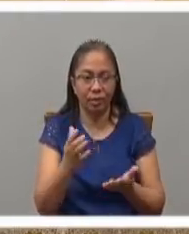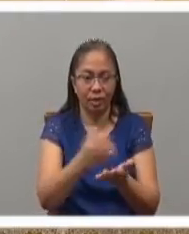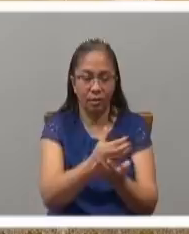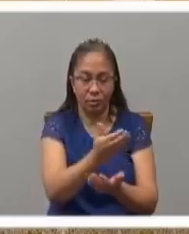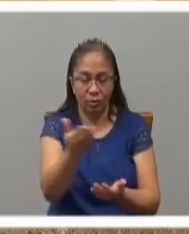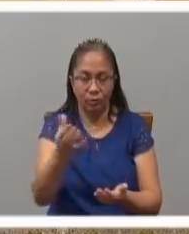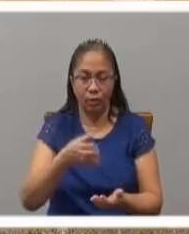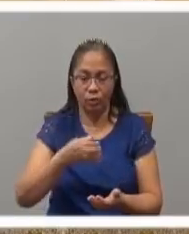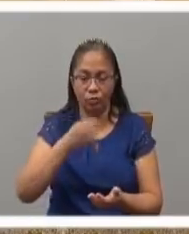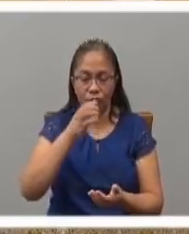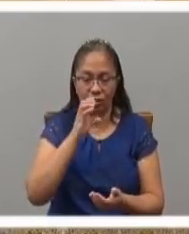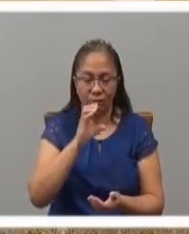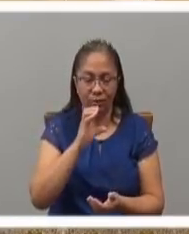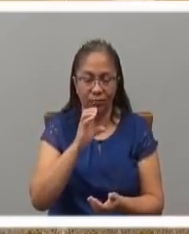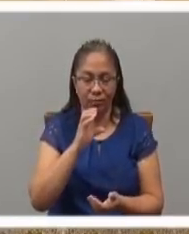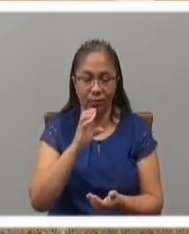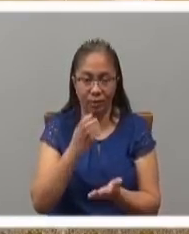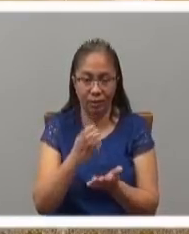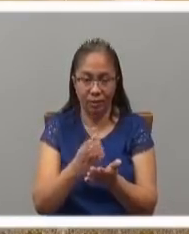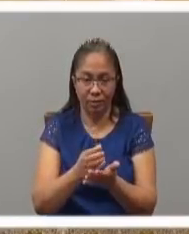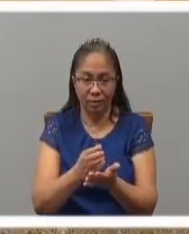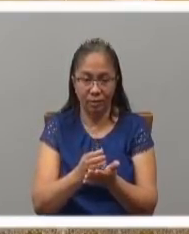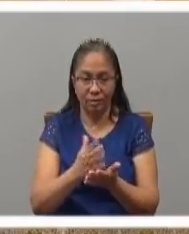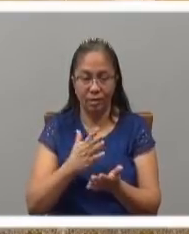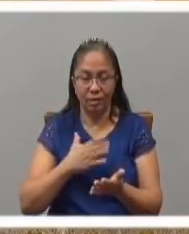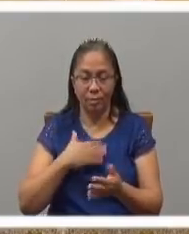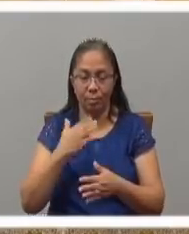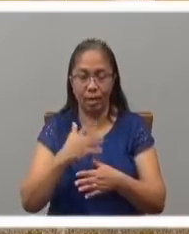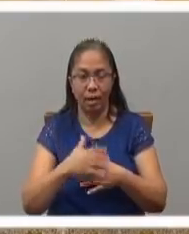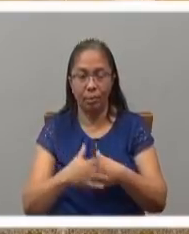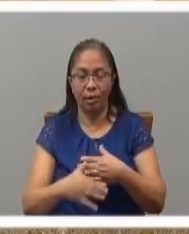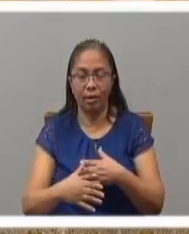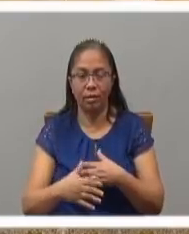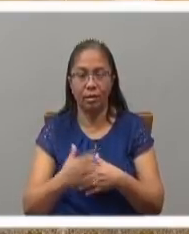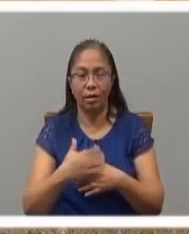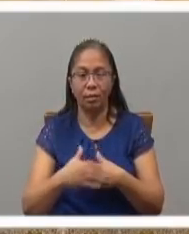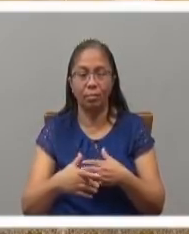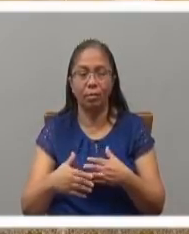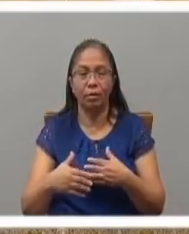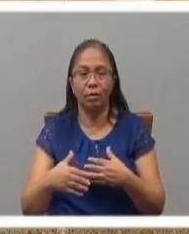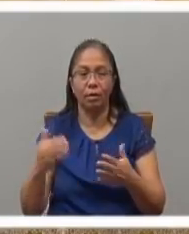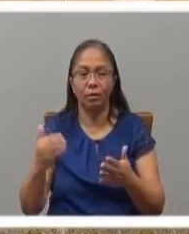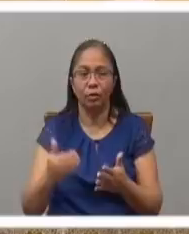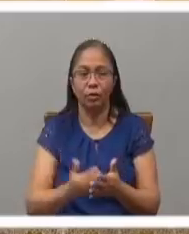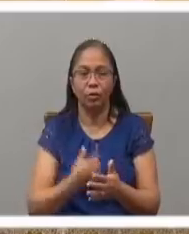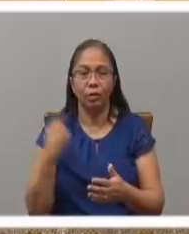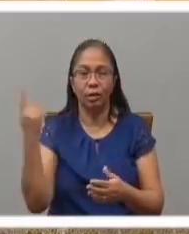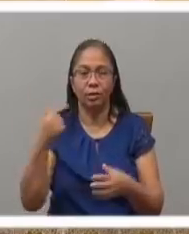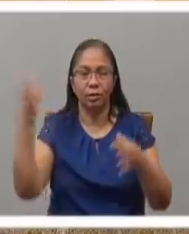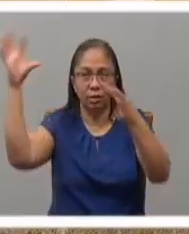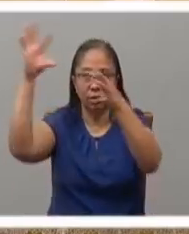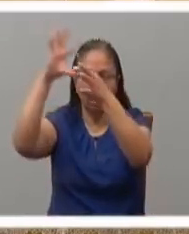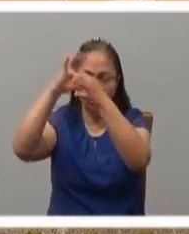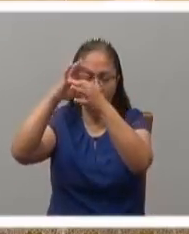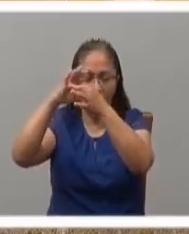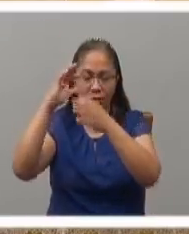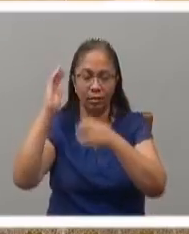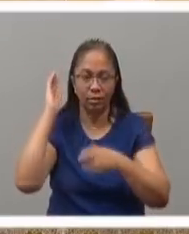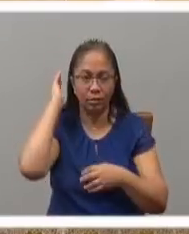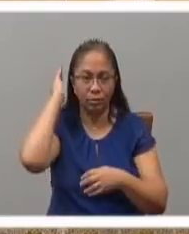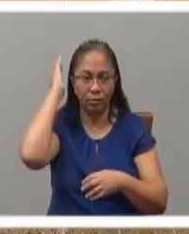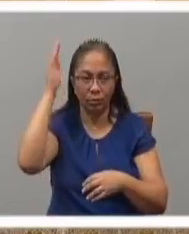this, all of you, and drink from it. For this is the chalice of my blood, the blood of the new and eternal